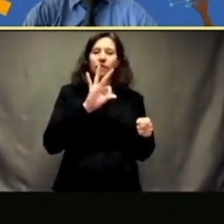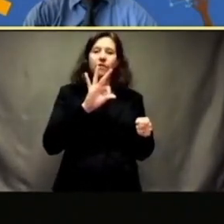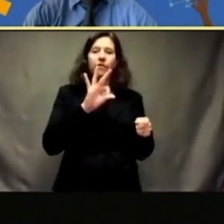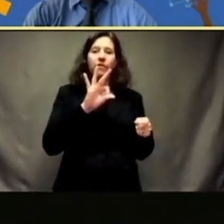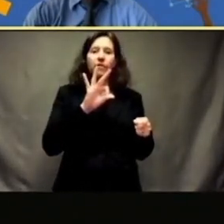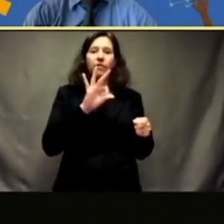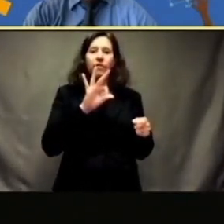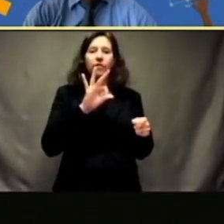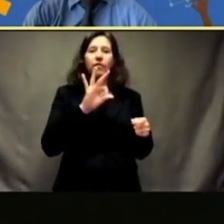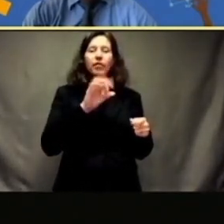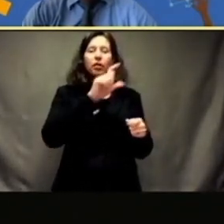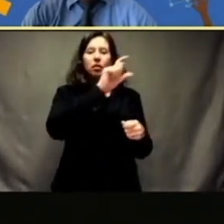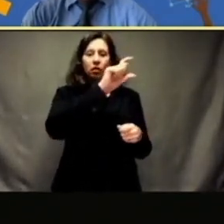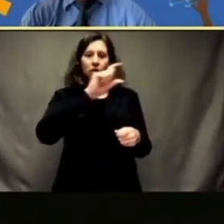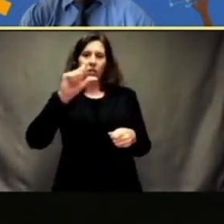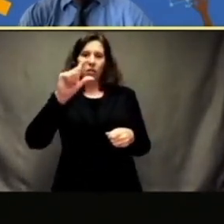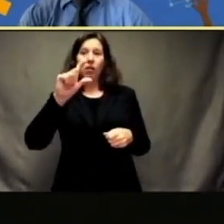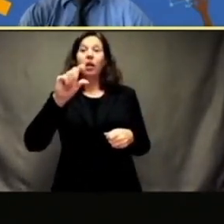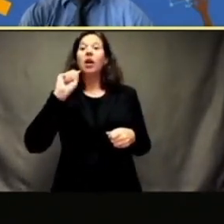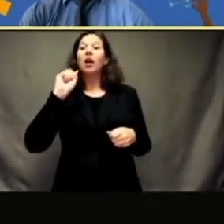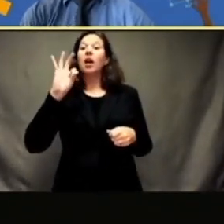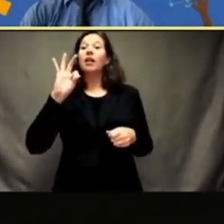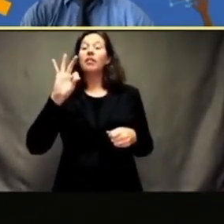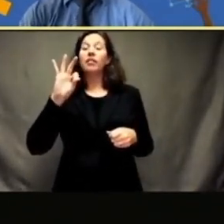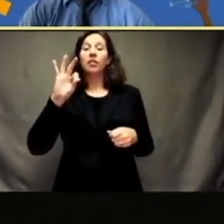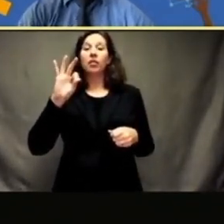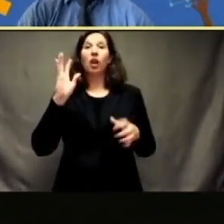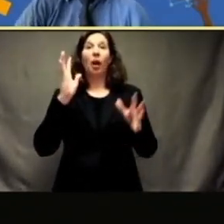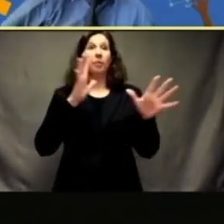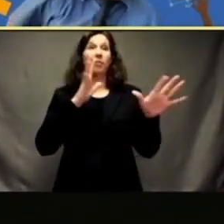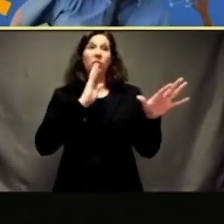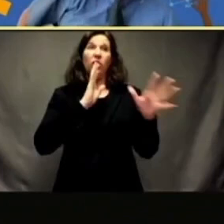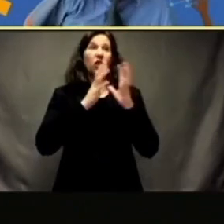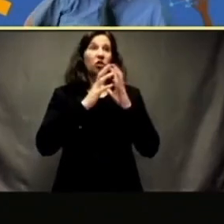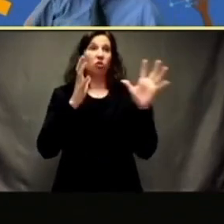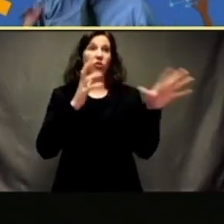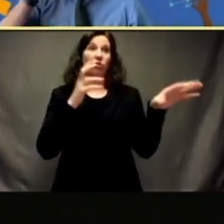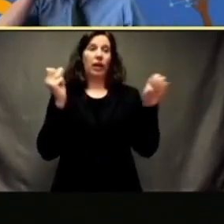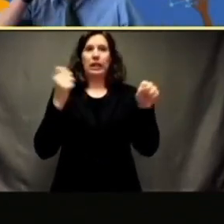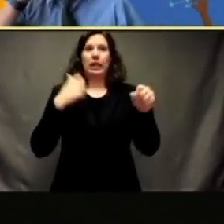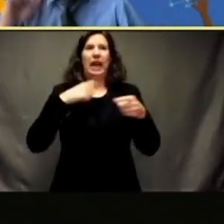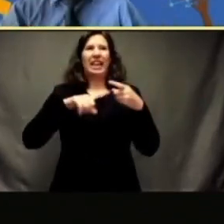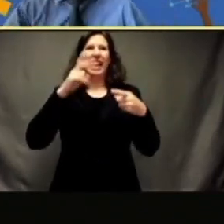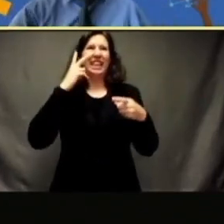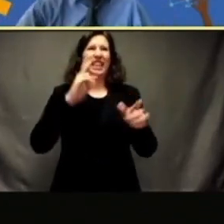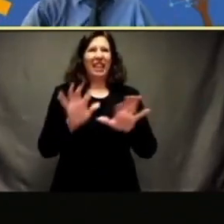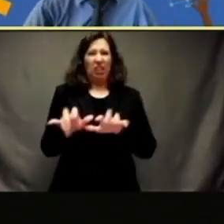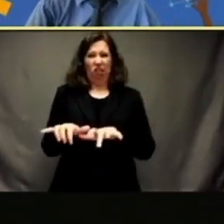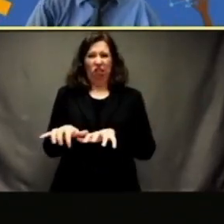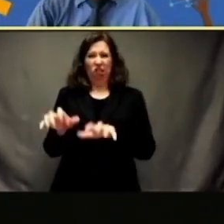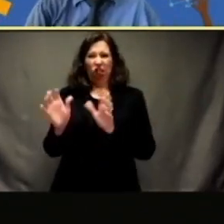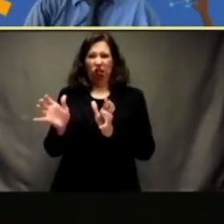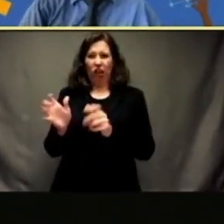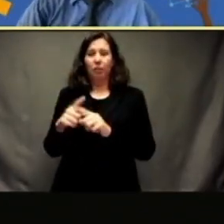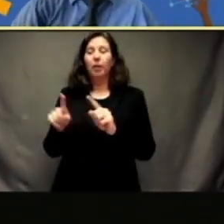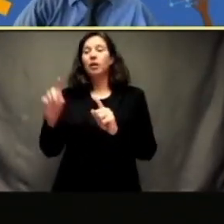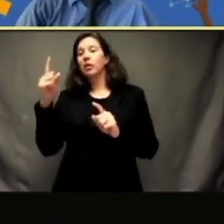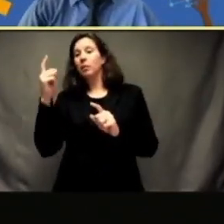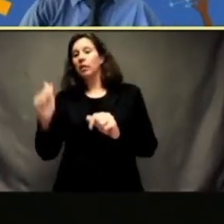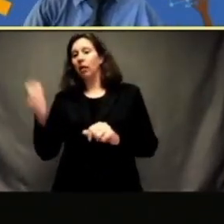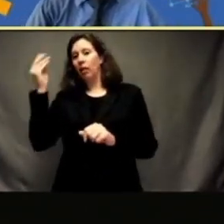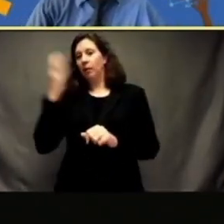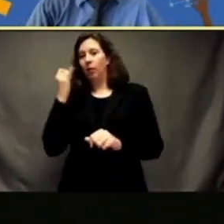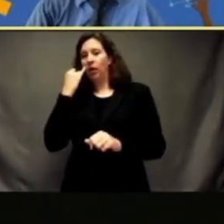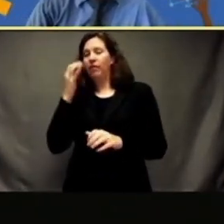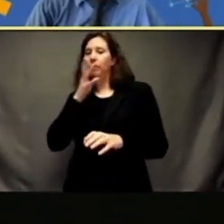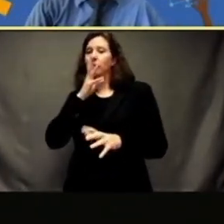right under. And by the way, if I'm going too fast, please let me know. I can't really see the chat, but somebody can let me know if